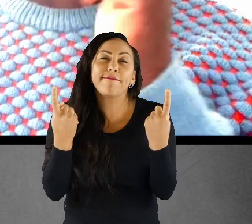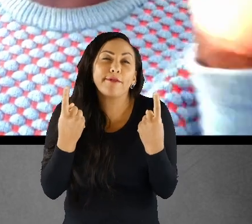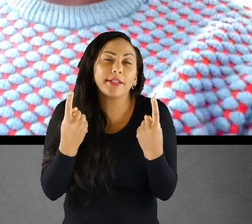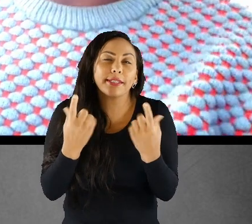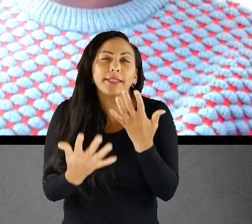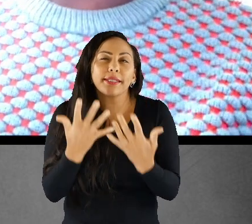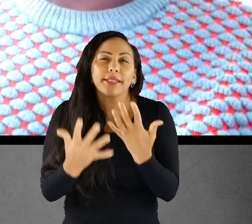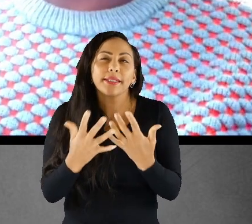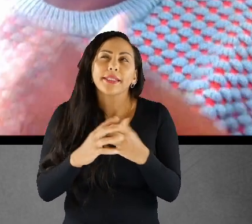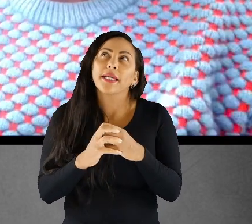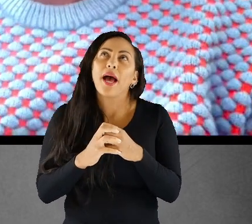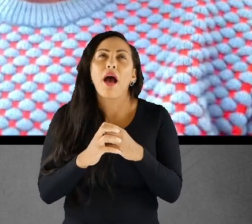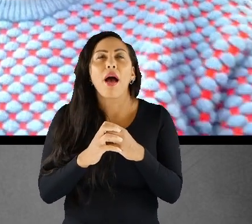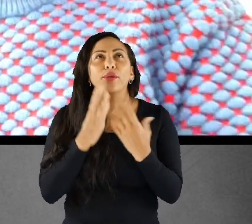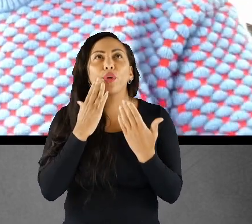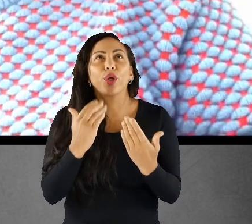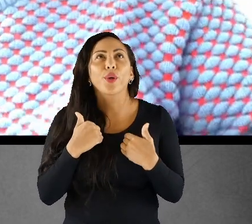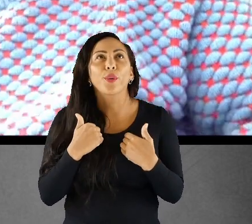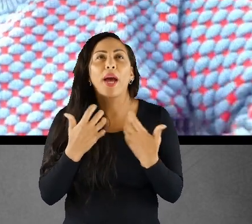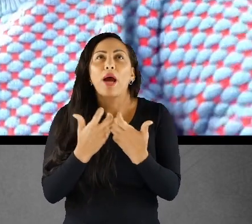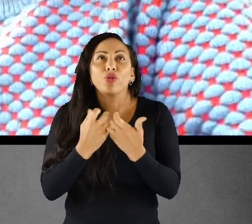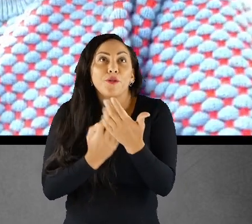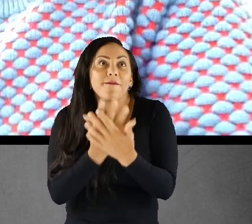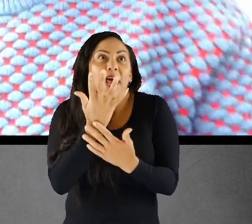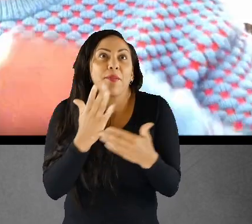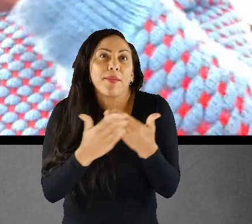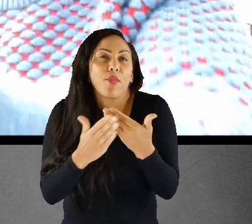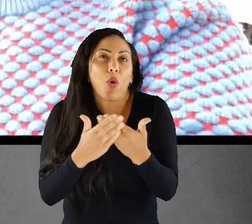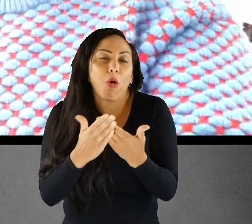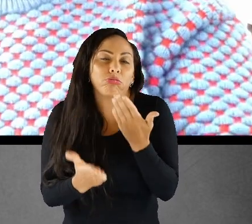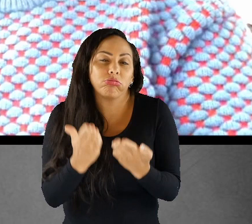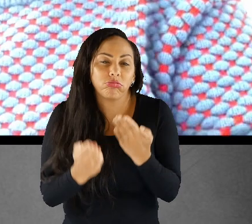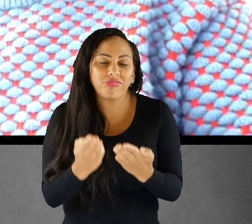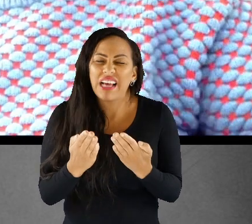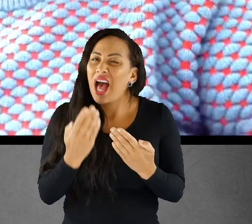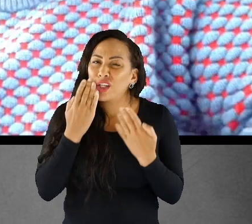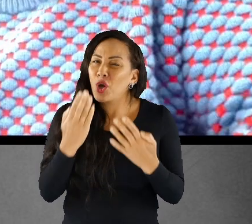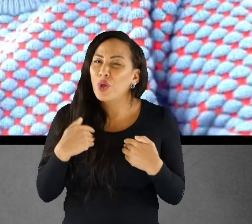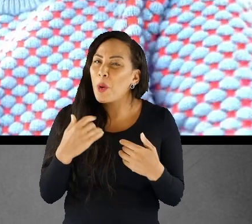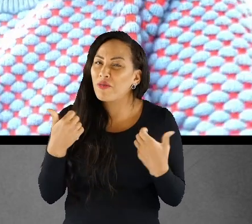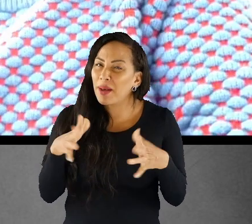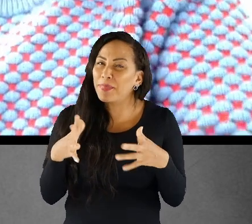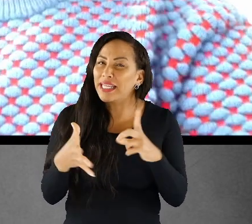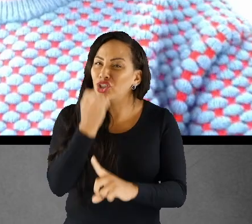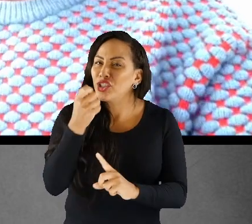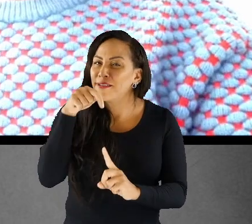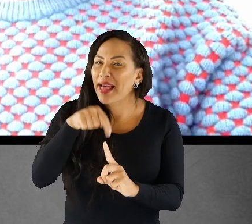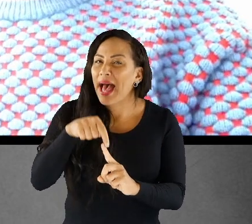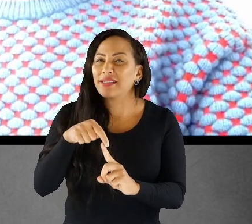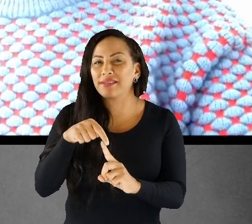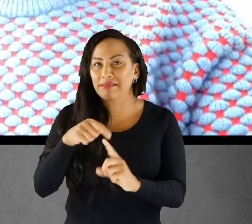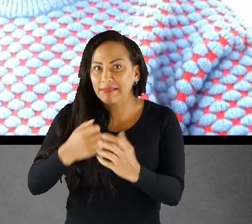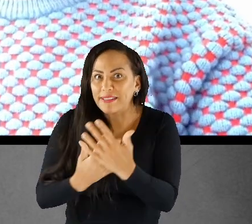how could I make it different? I don't know. How could I push it forward? And to be honest, I don't know if I really